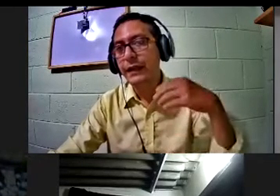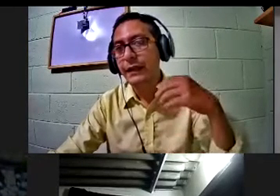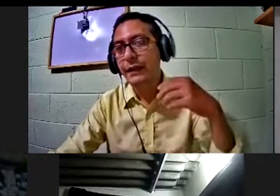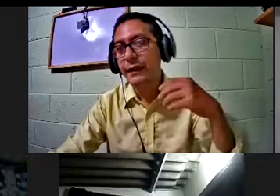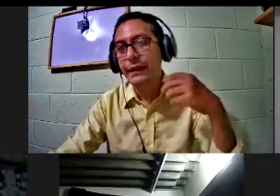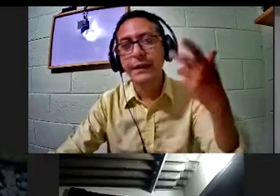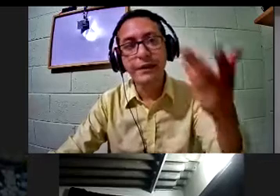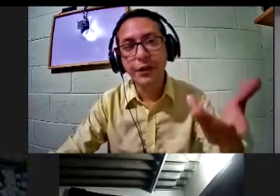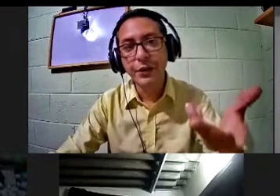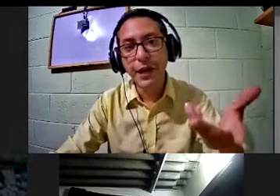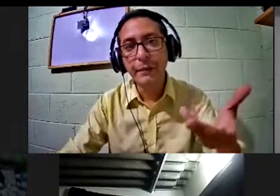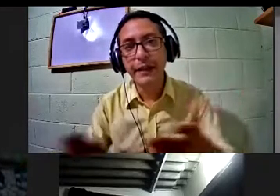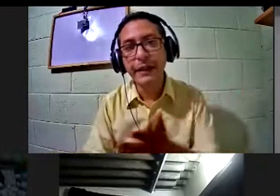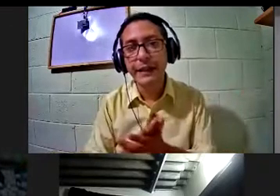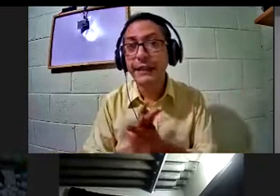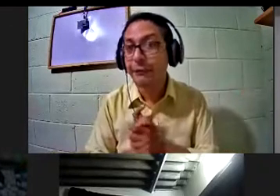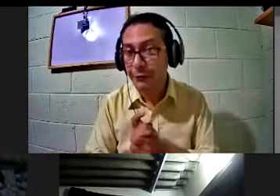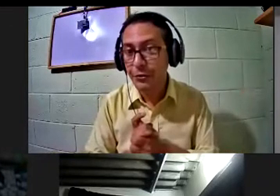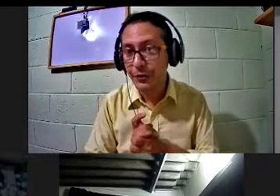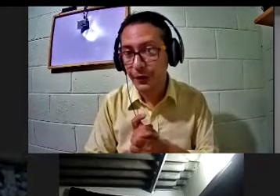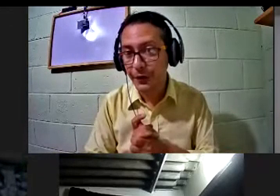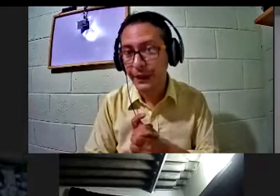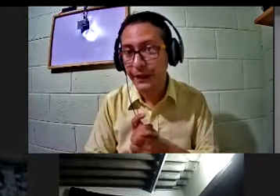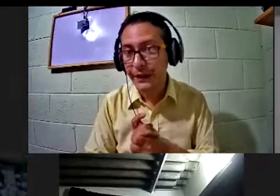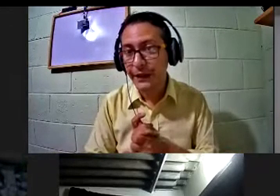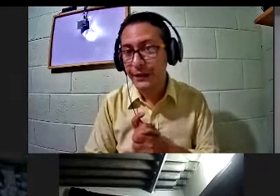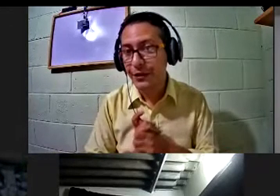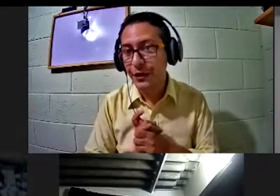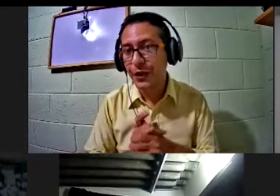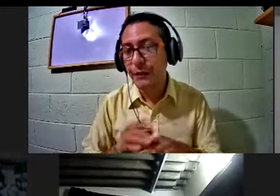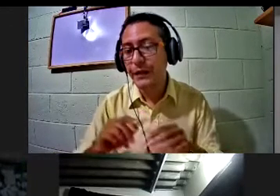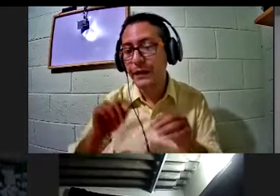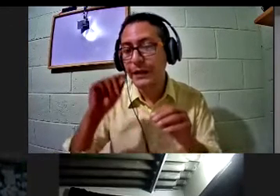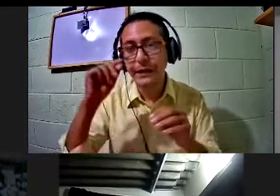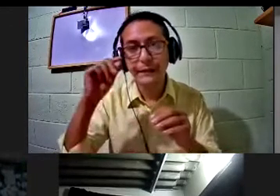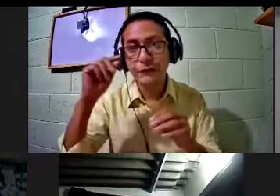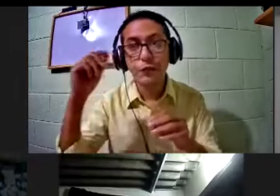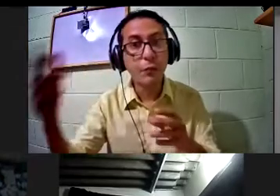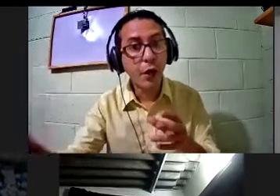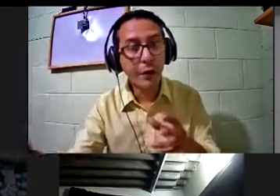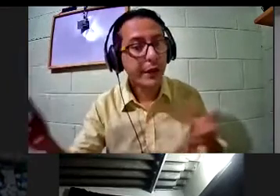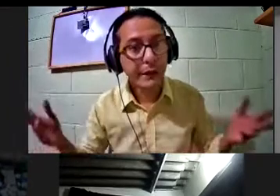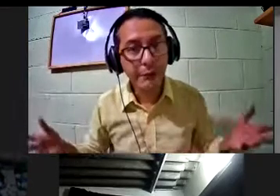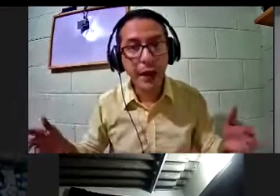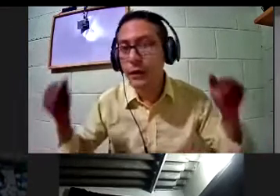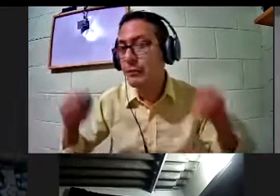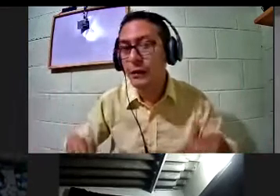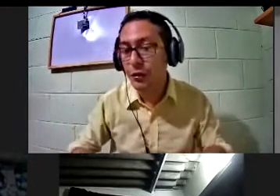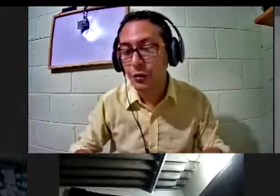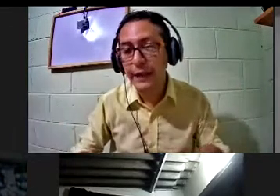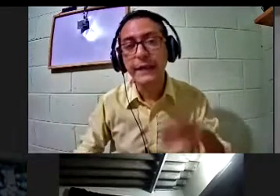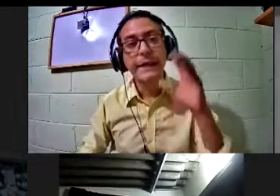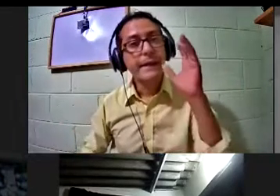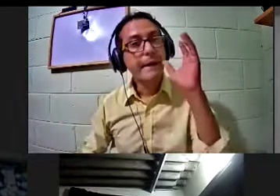me chocó. It's going to happen in the future. Okay, it's going to happen tomorrow in a few hours, but